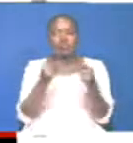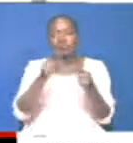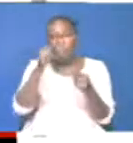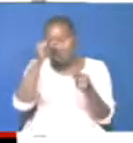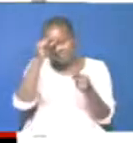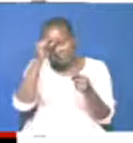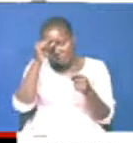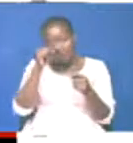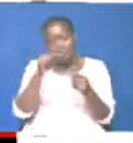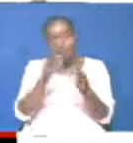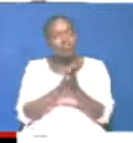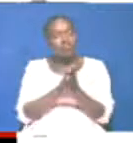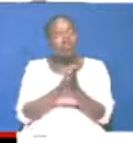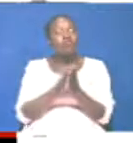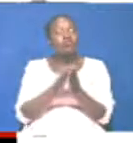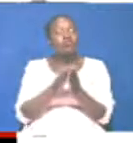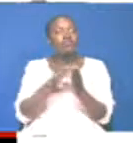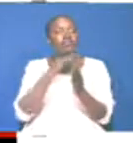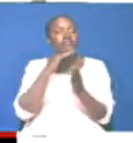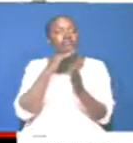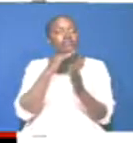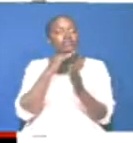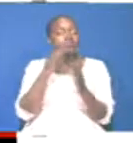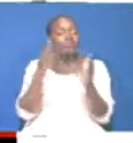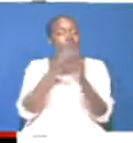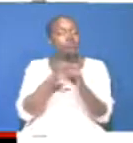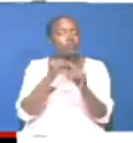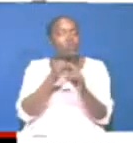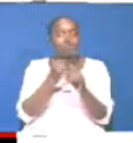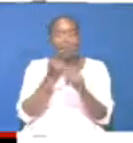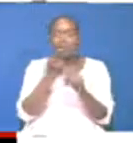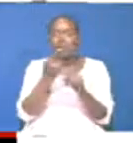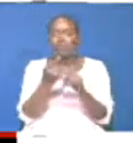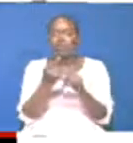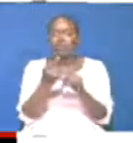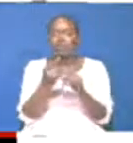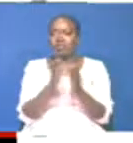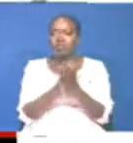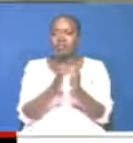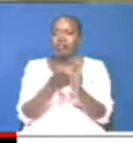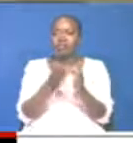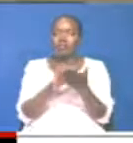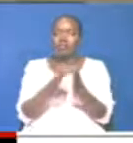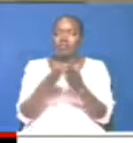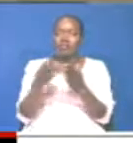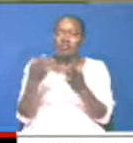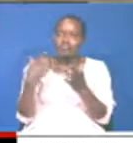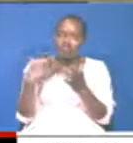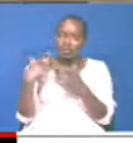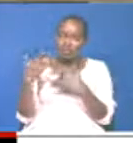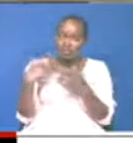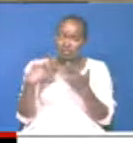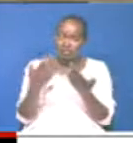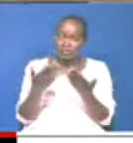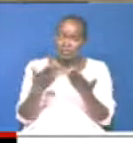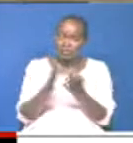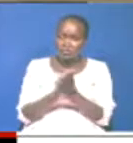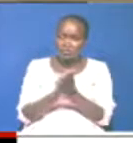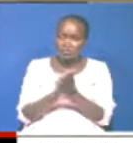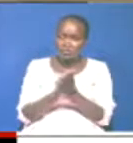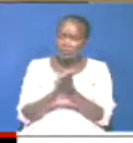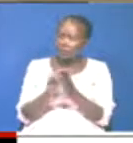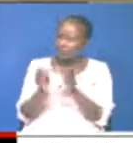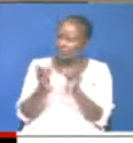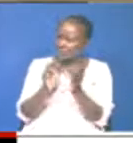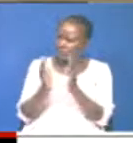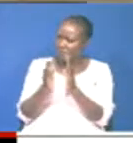late former president Daniel Arap Moi. Yes. You read a news item and it became a case of concern. Oh, I was actually almost sacked. And